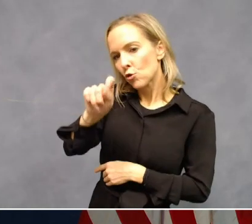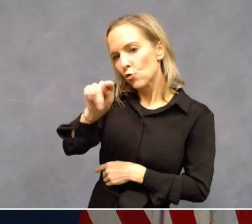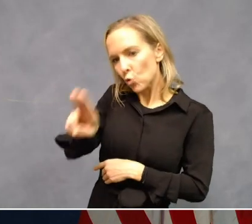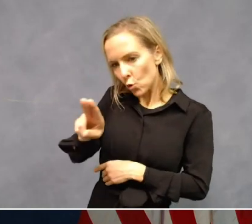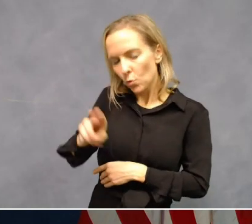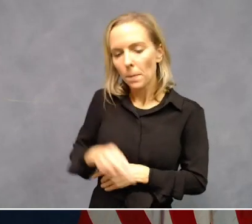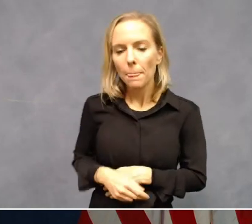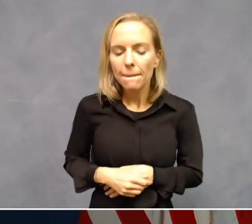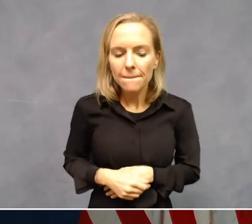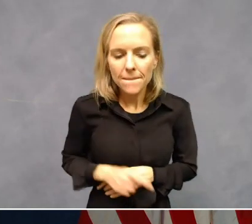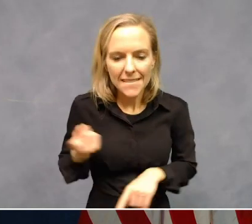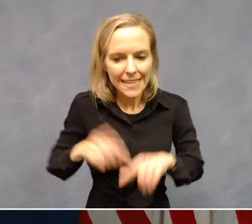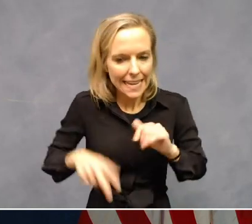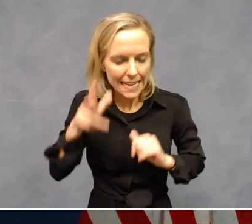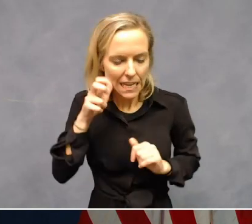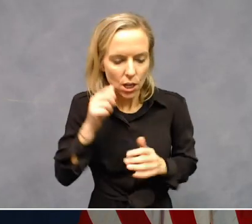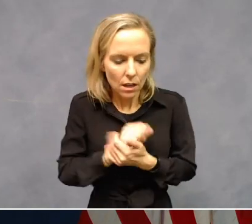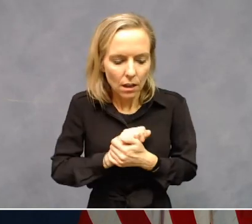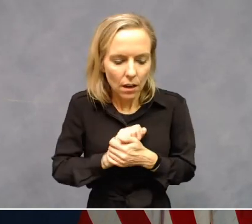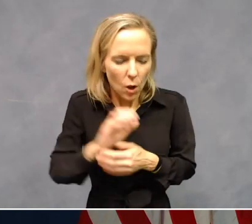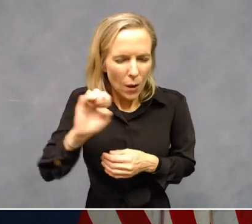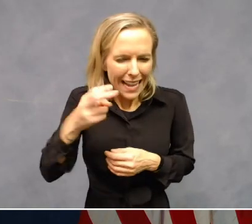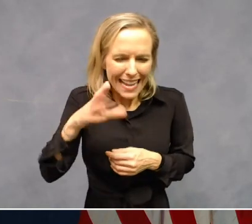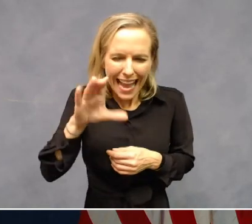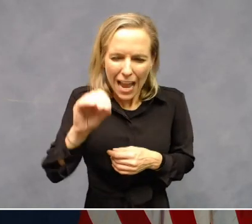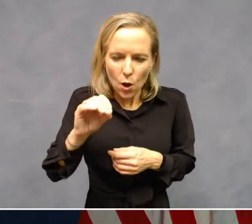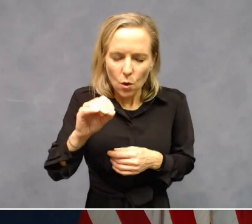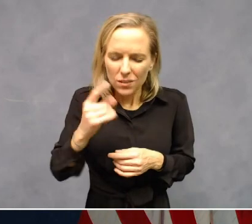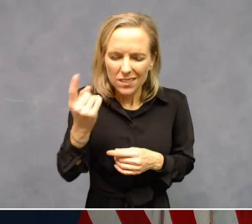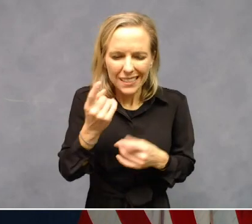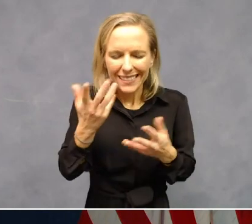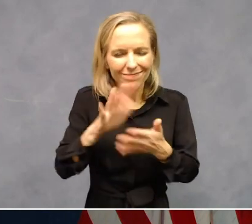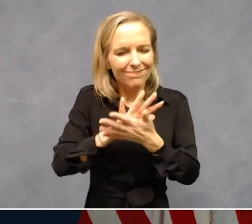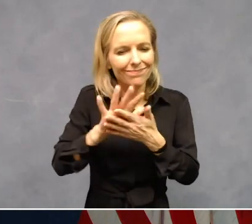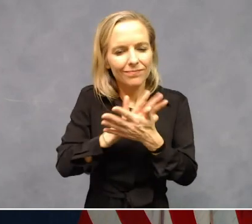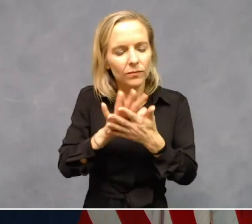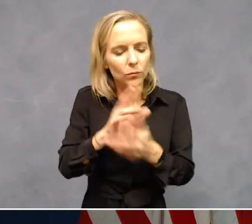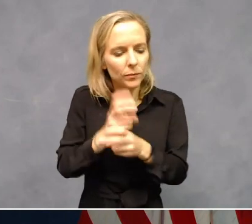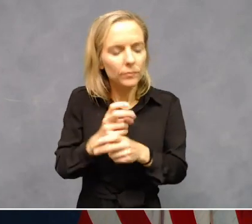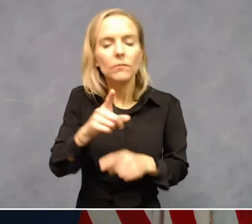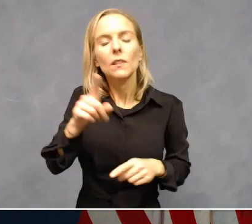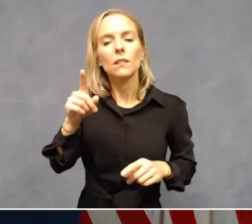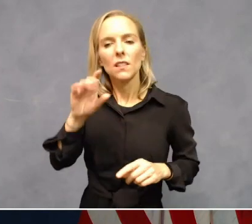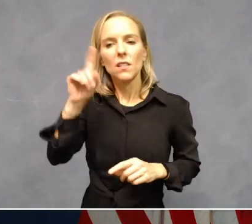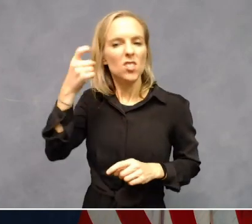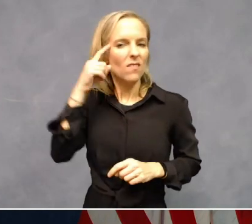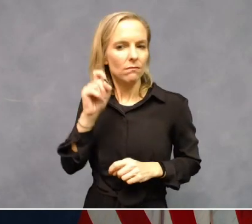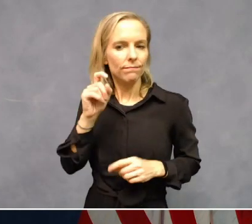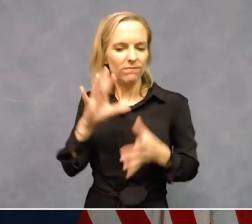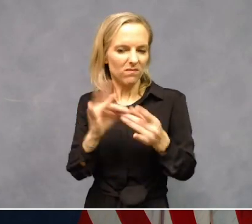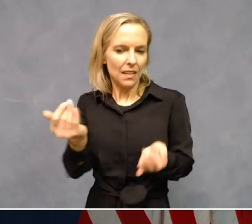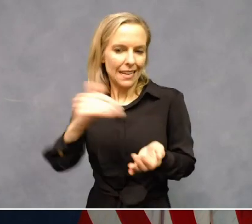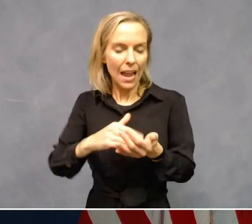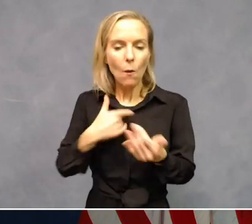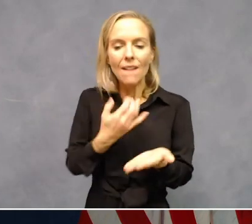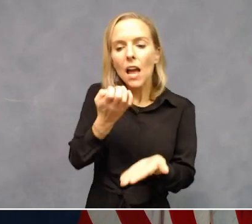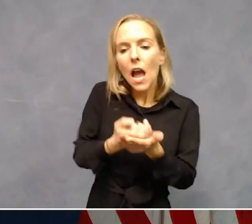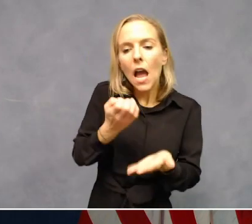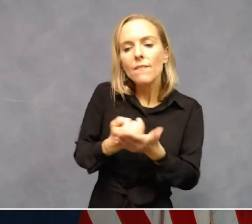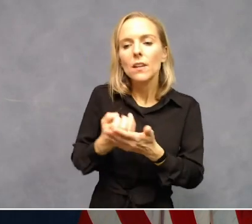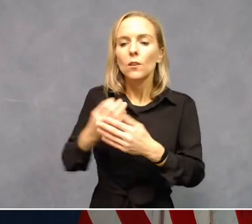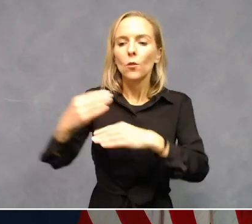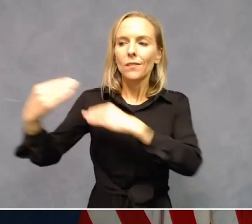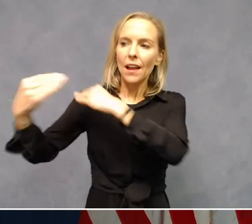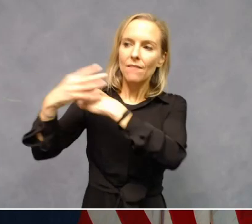You're making will bring down case numbers? The question is, do we have evidence or advice from other states or